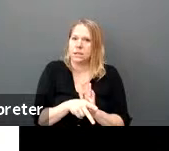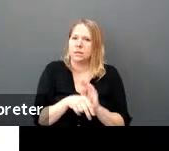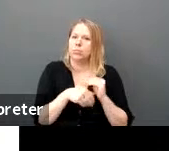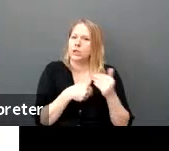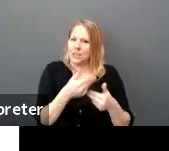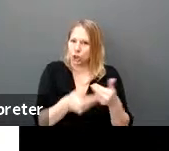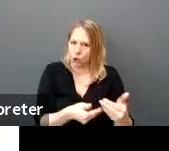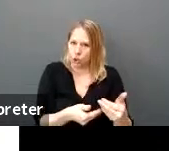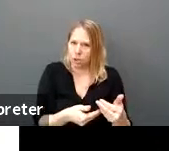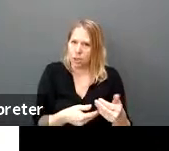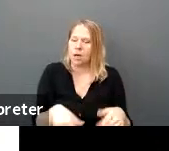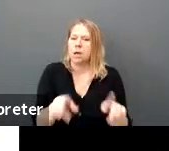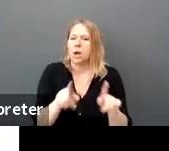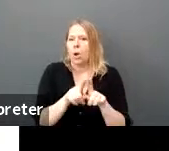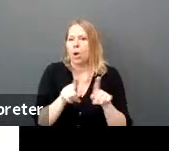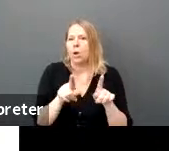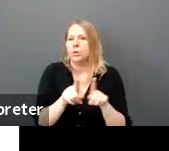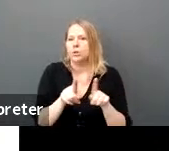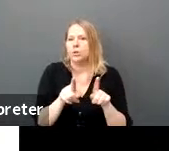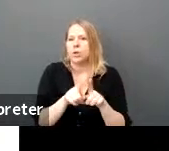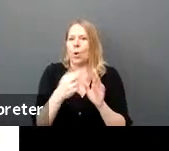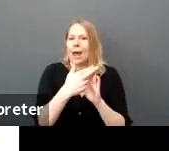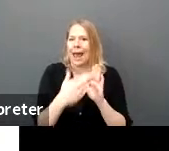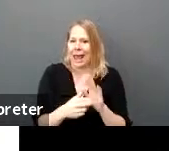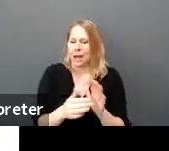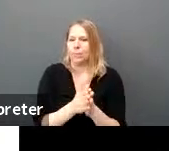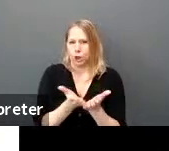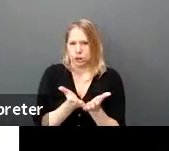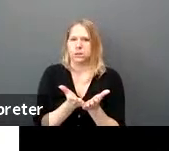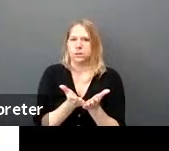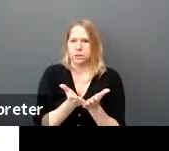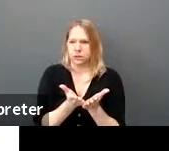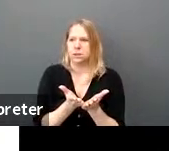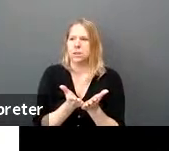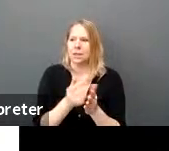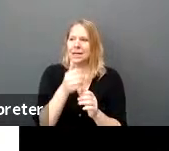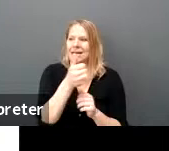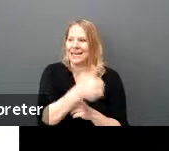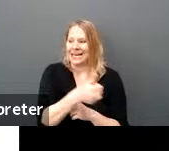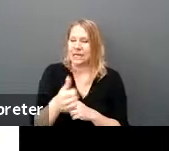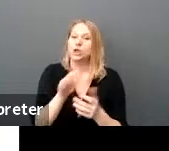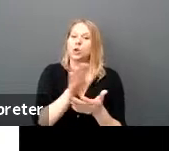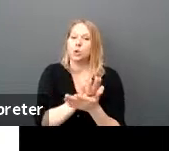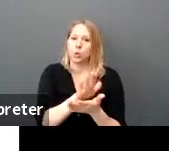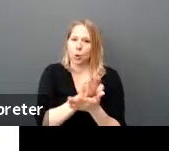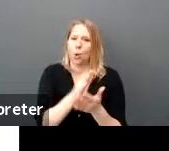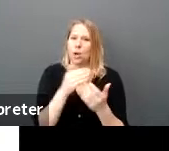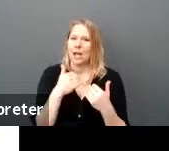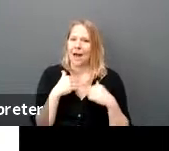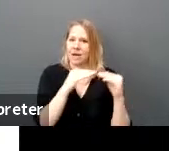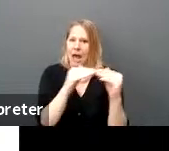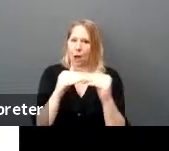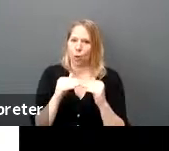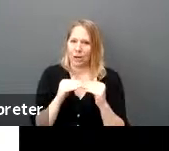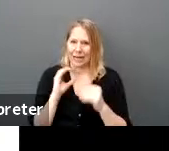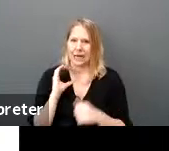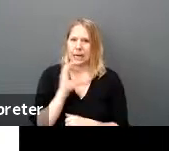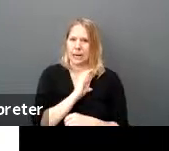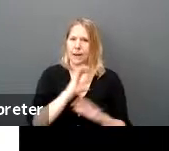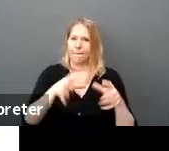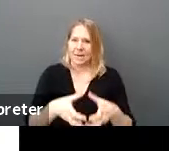as well as the handbooks. And so those will be taking place. Each of our schools have an equity